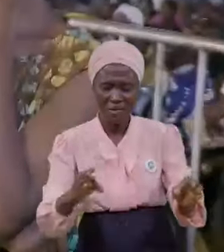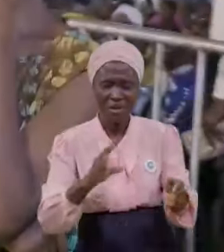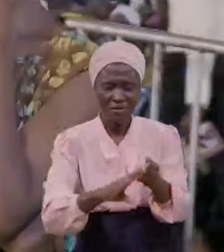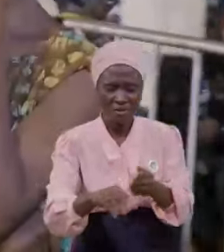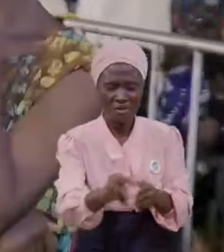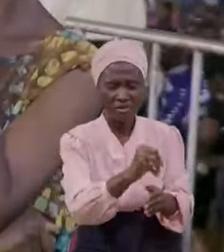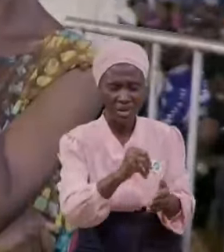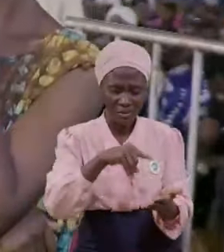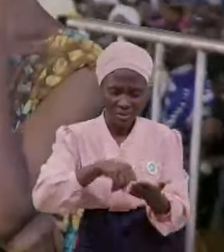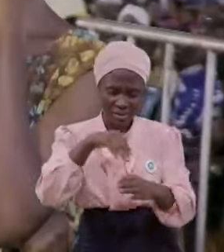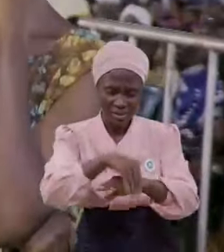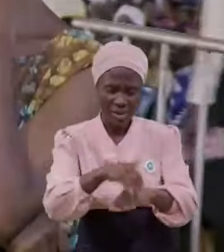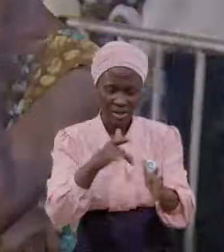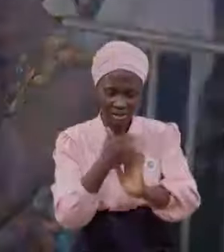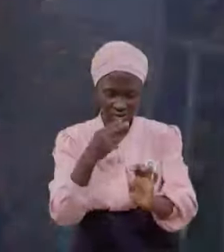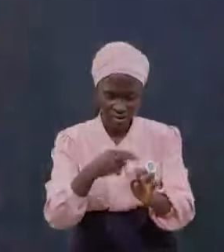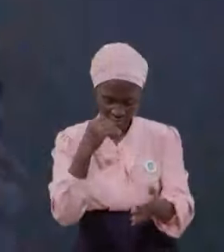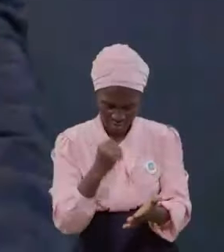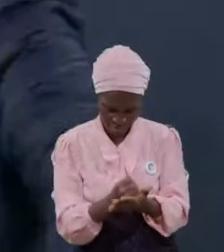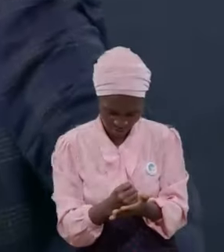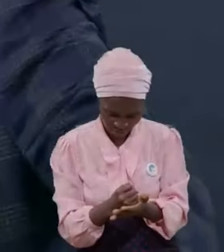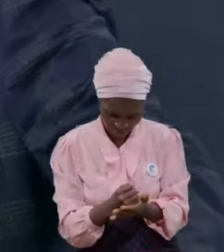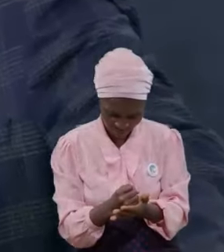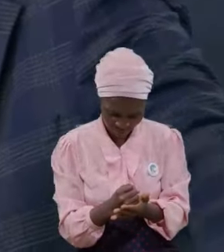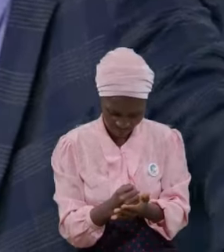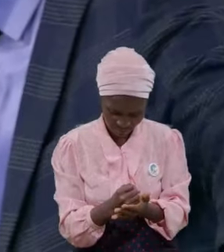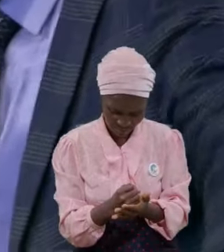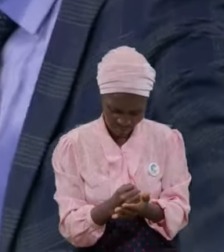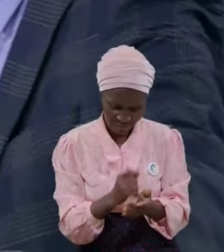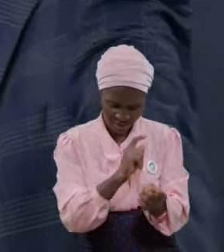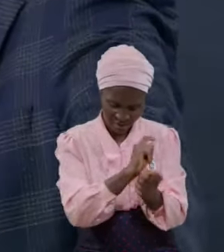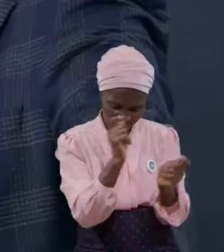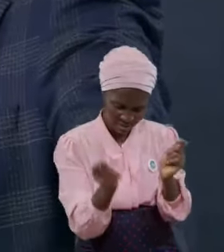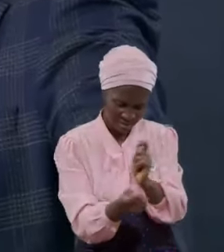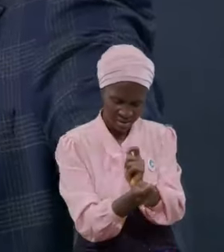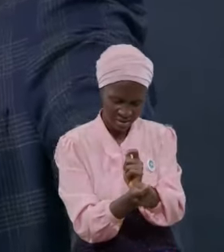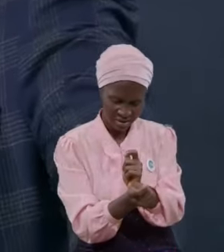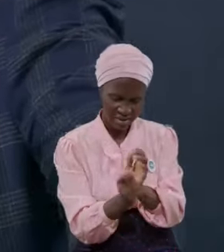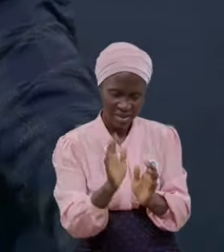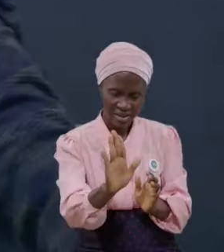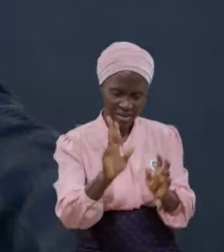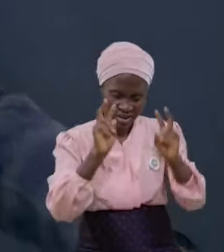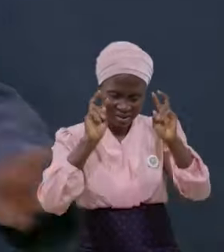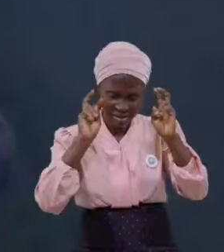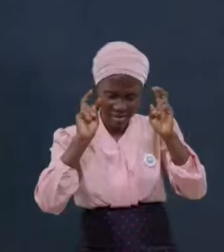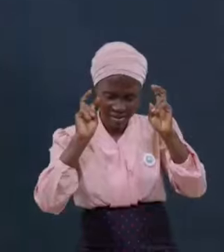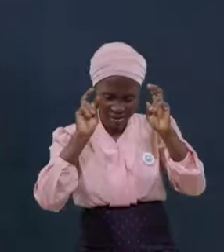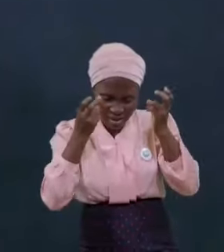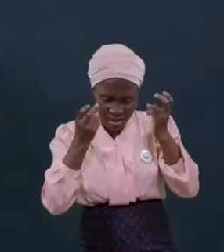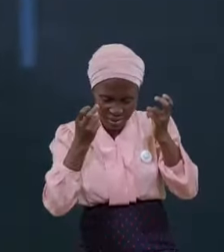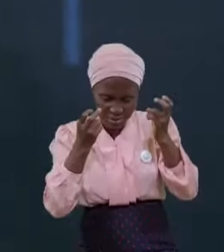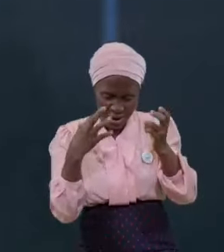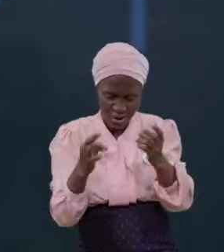name. Change the title from almost a Christian to